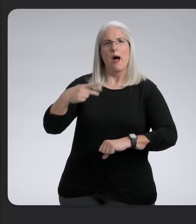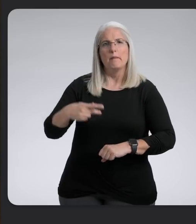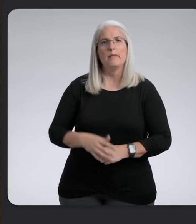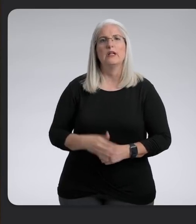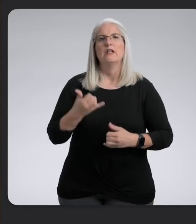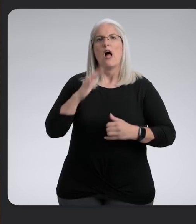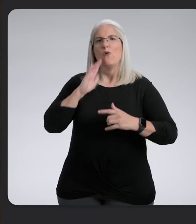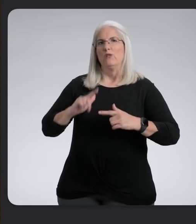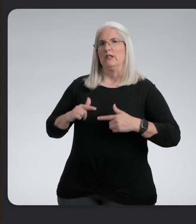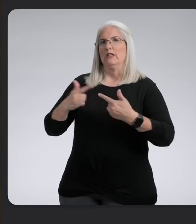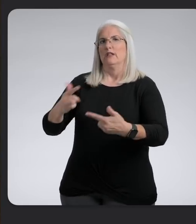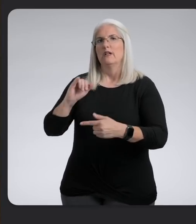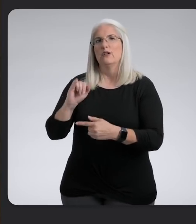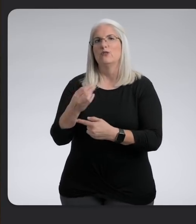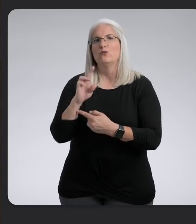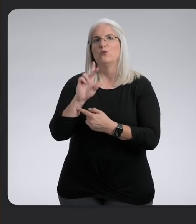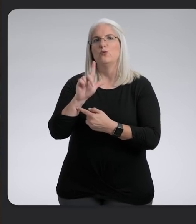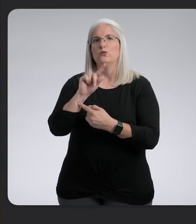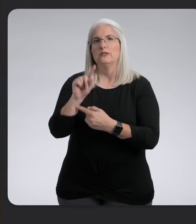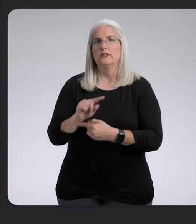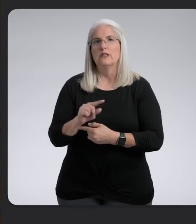what's coming to help you stay active.